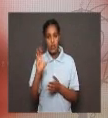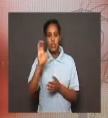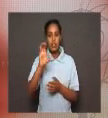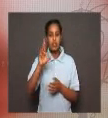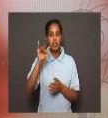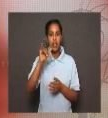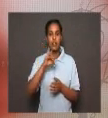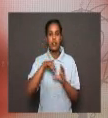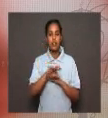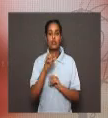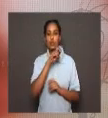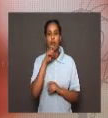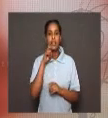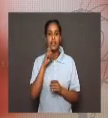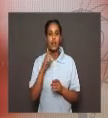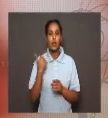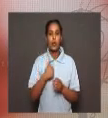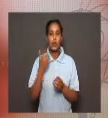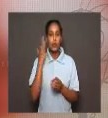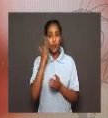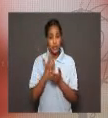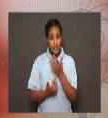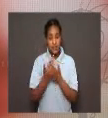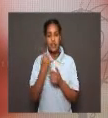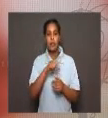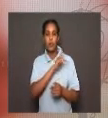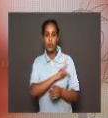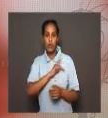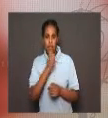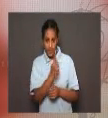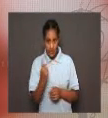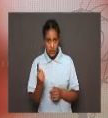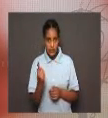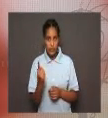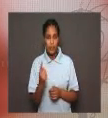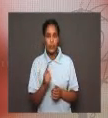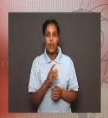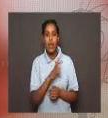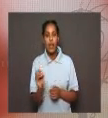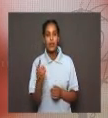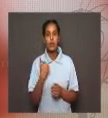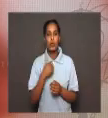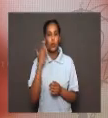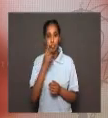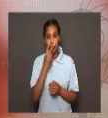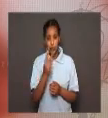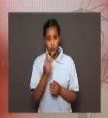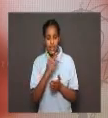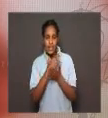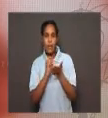crystalline solids. We will discuss the properties of each, and we will look at